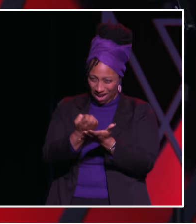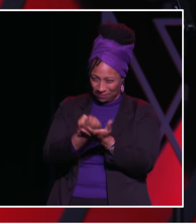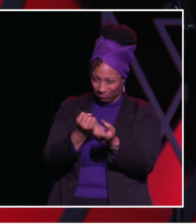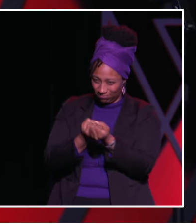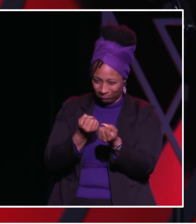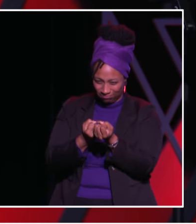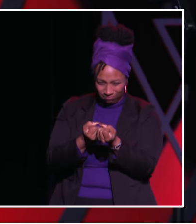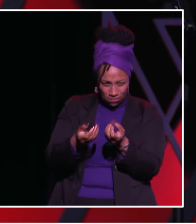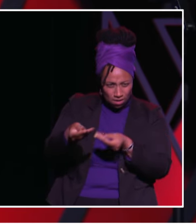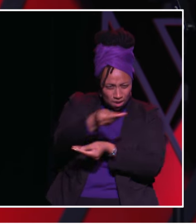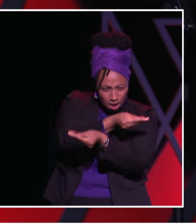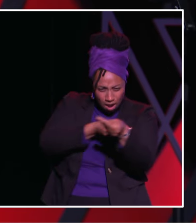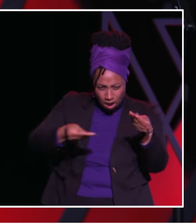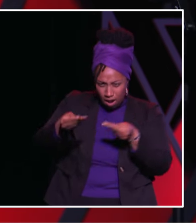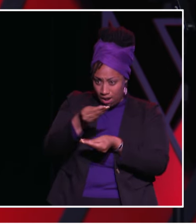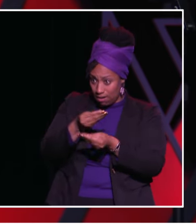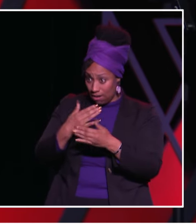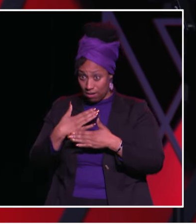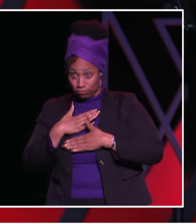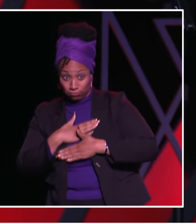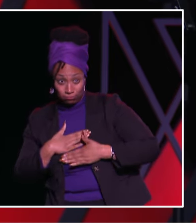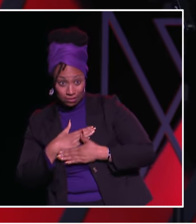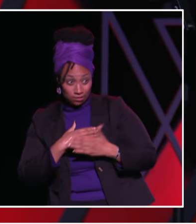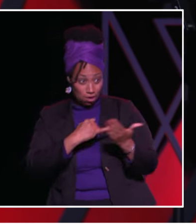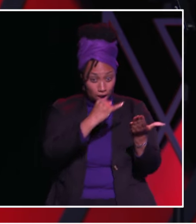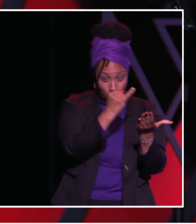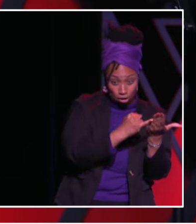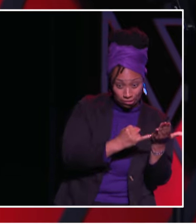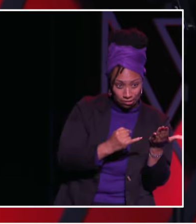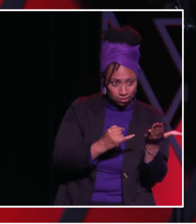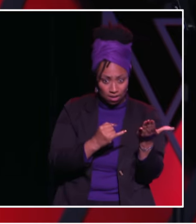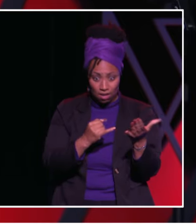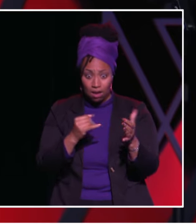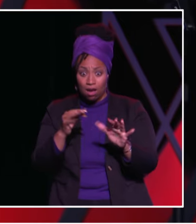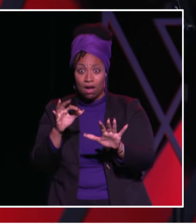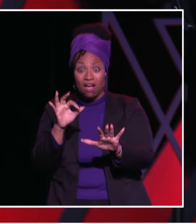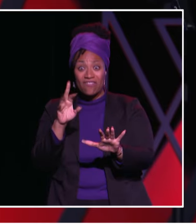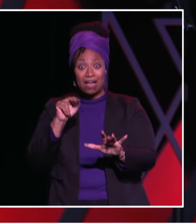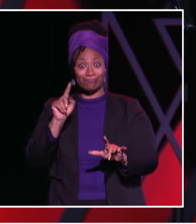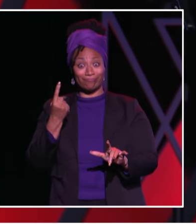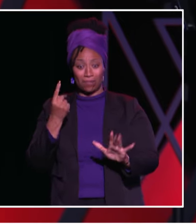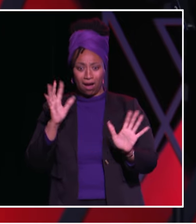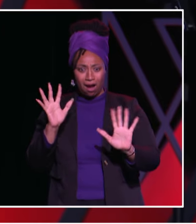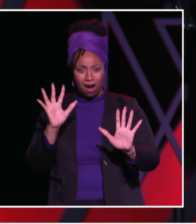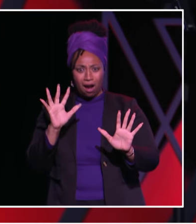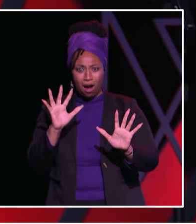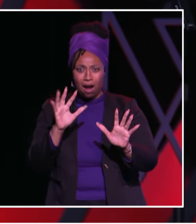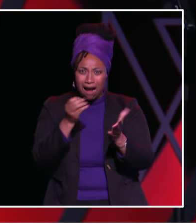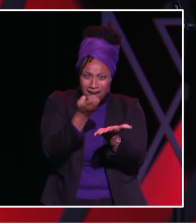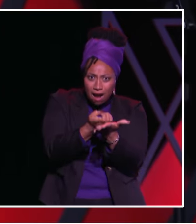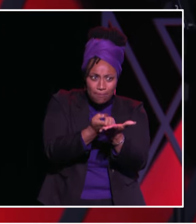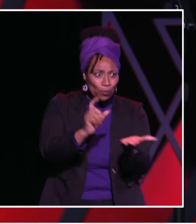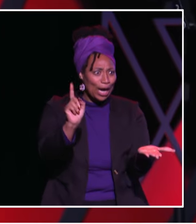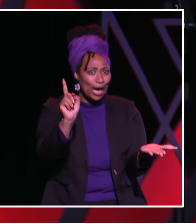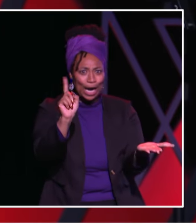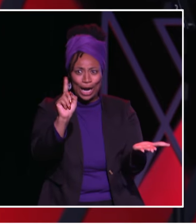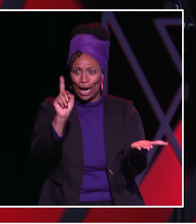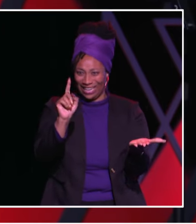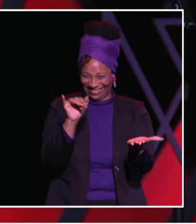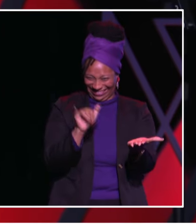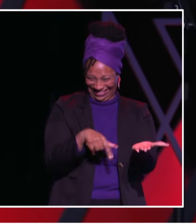entertainment is not just fun and games. It's dollars and cents. In fact, our